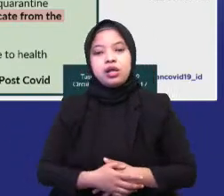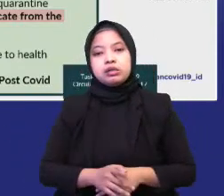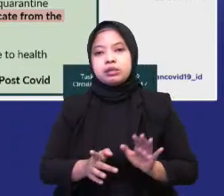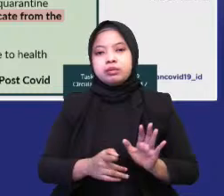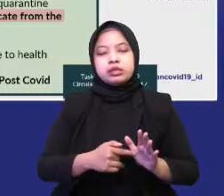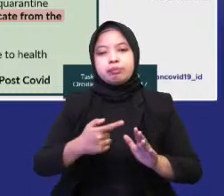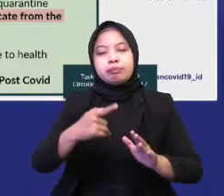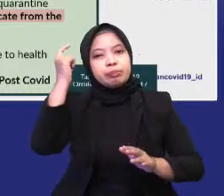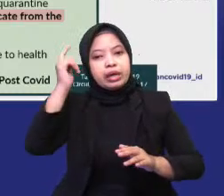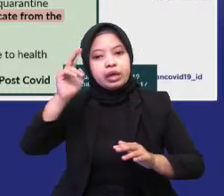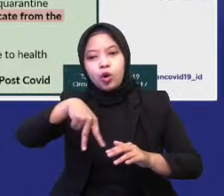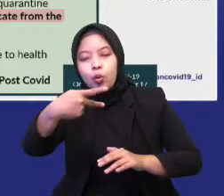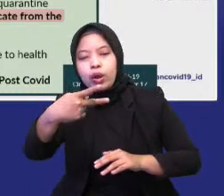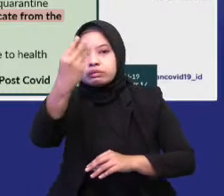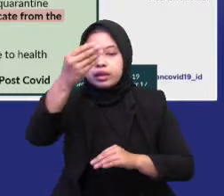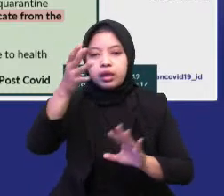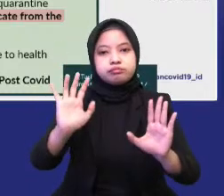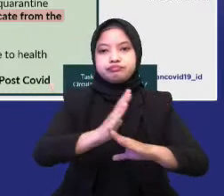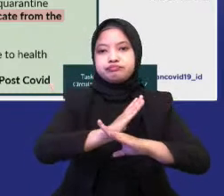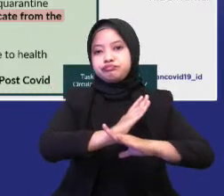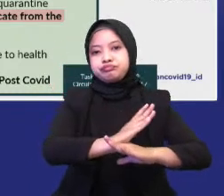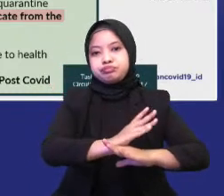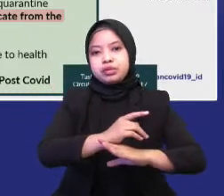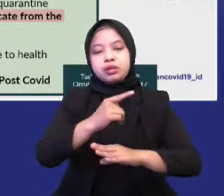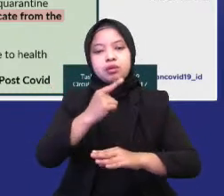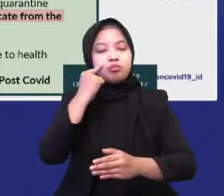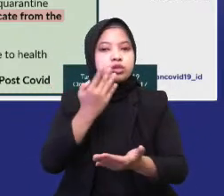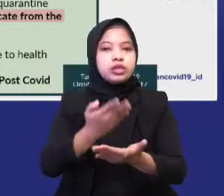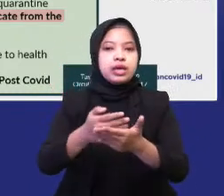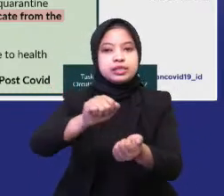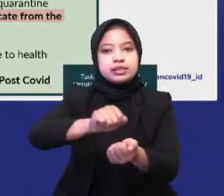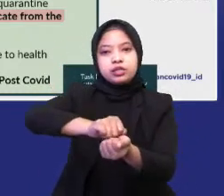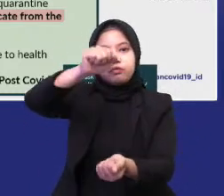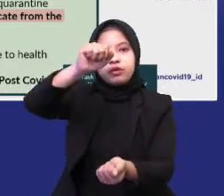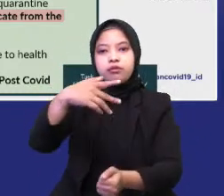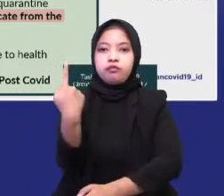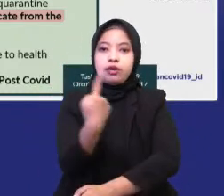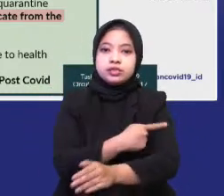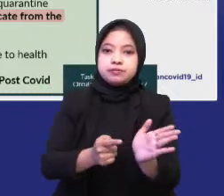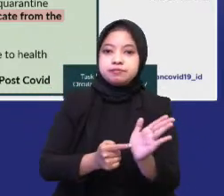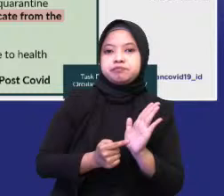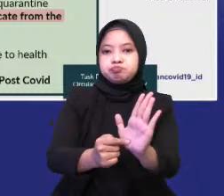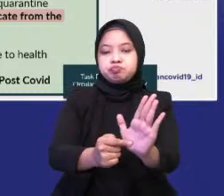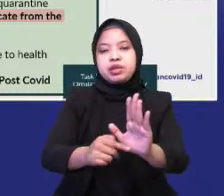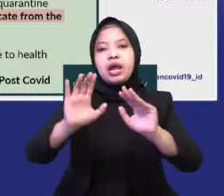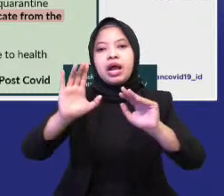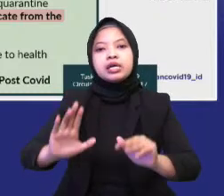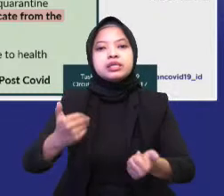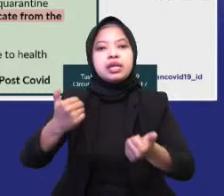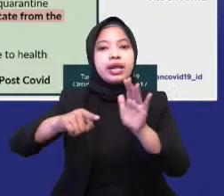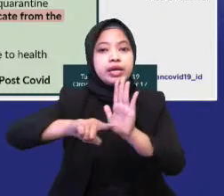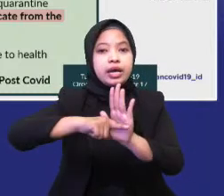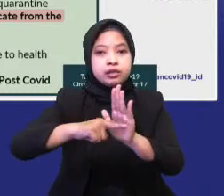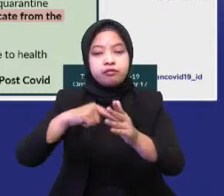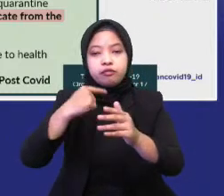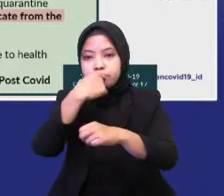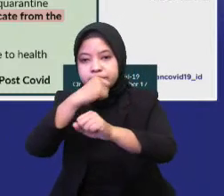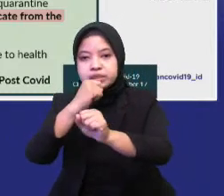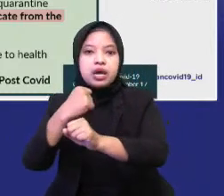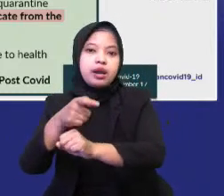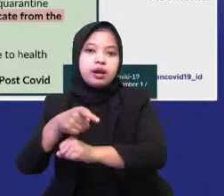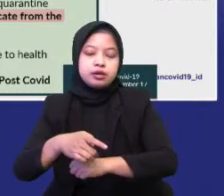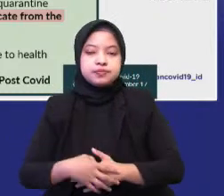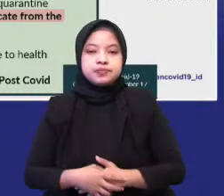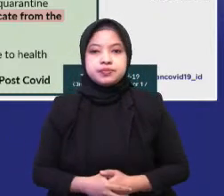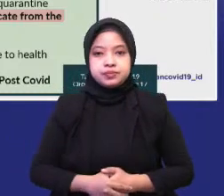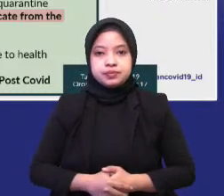their COVID-19 vaccinations card or certificate and negative RT-PCR results before departure.